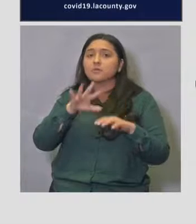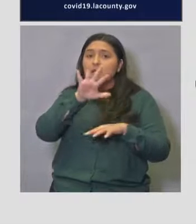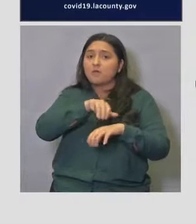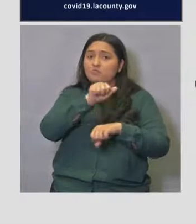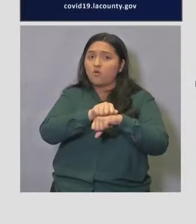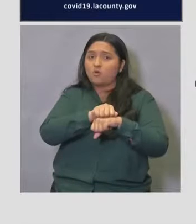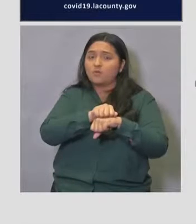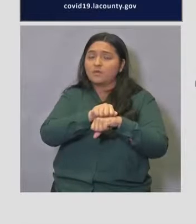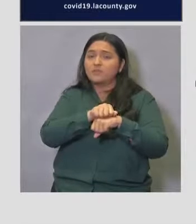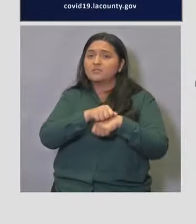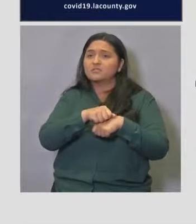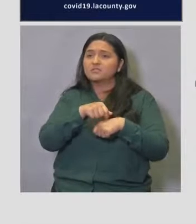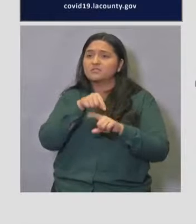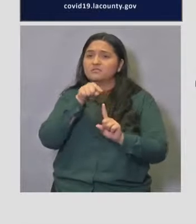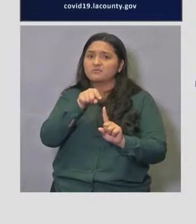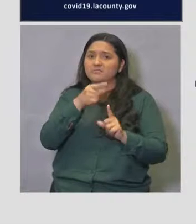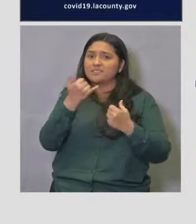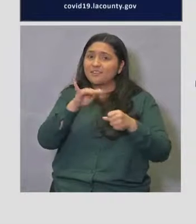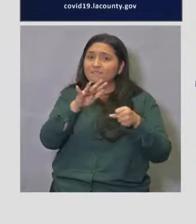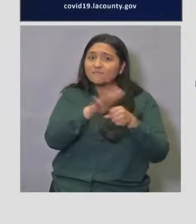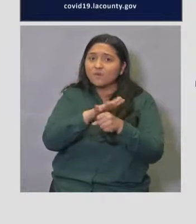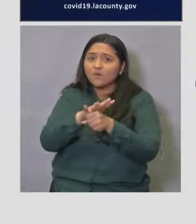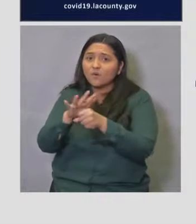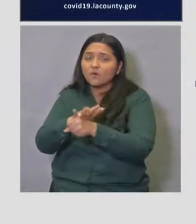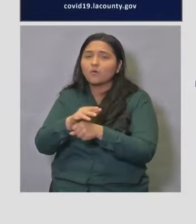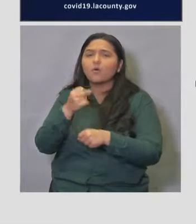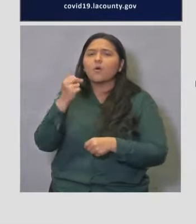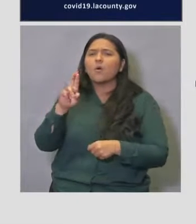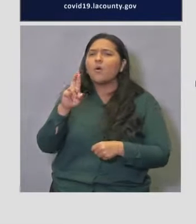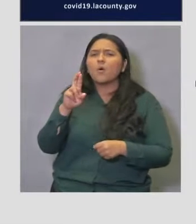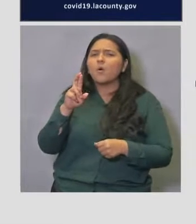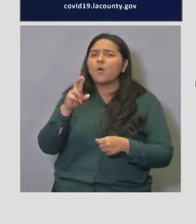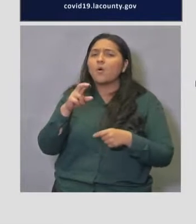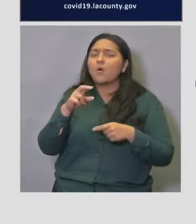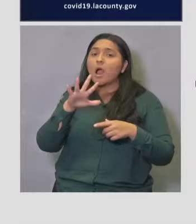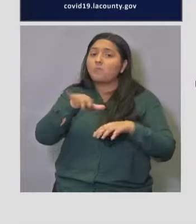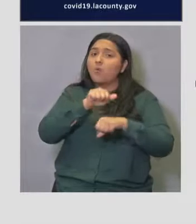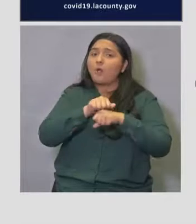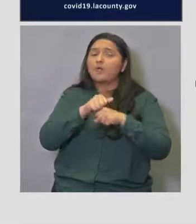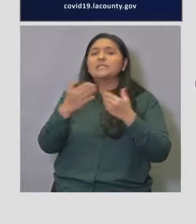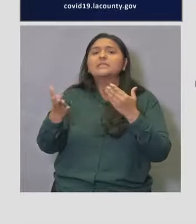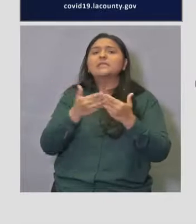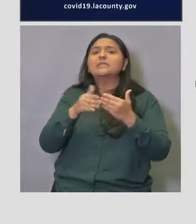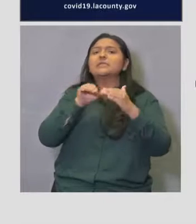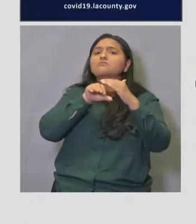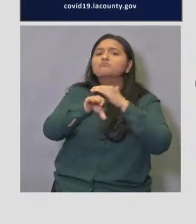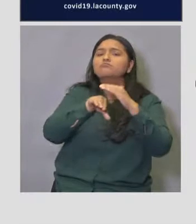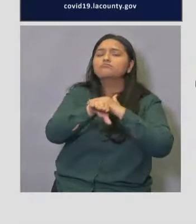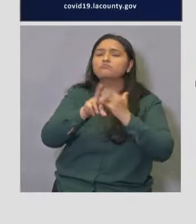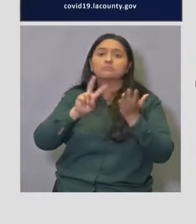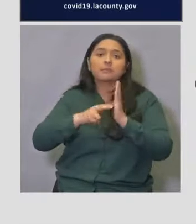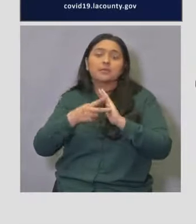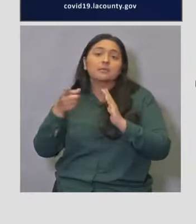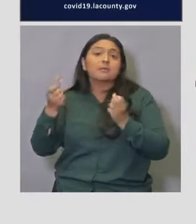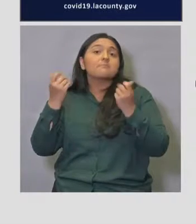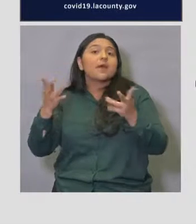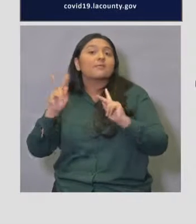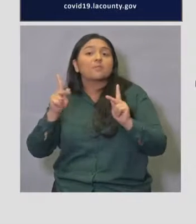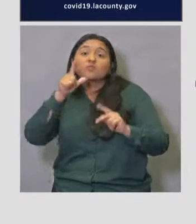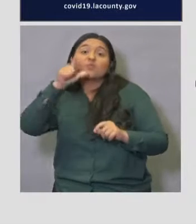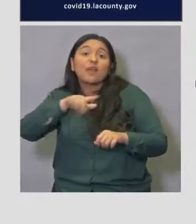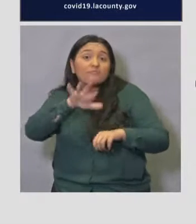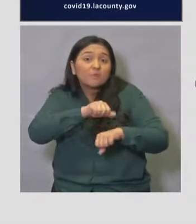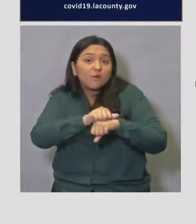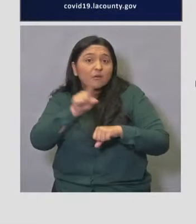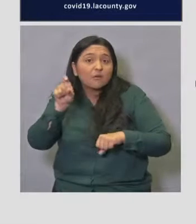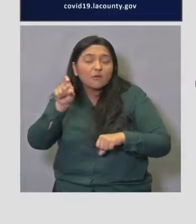all still filling up, or is it so accessible now that you're not seeing as many people needing the appointments? And the